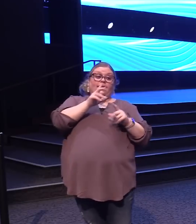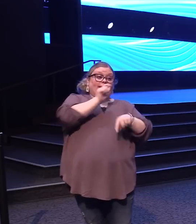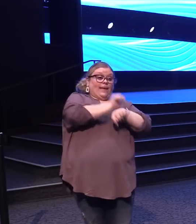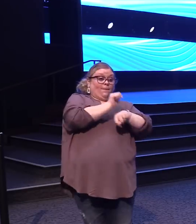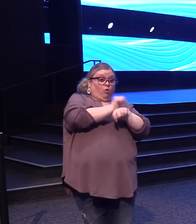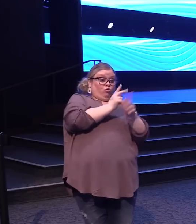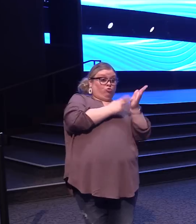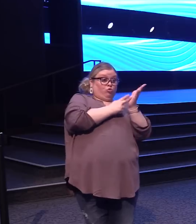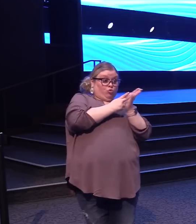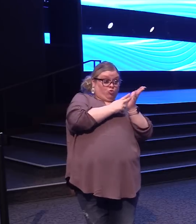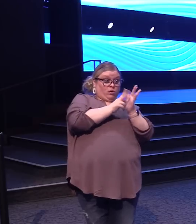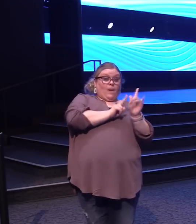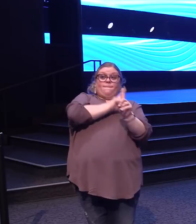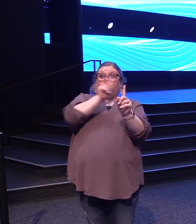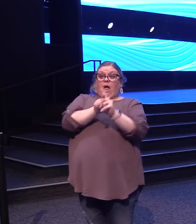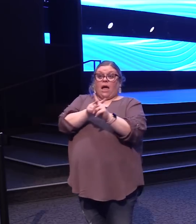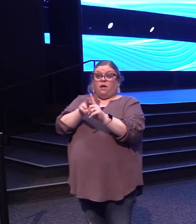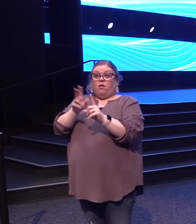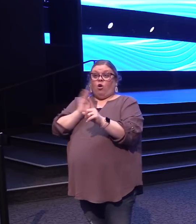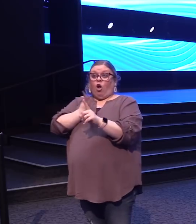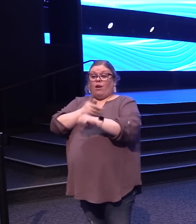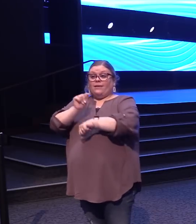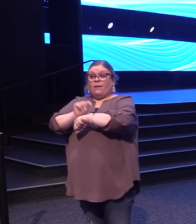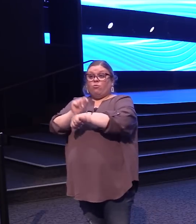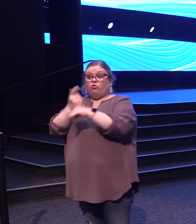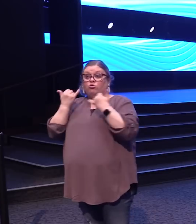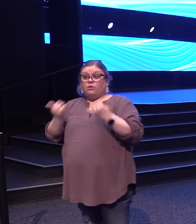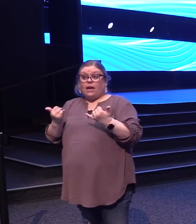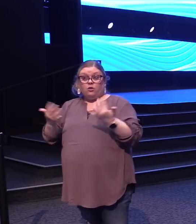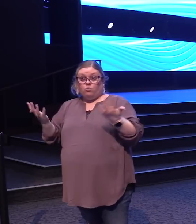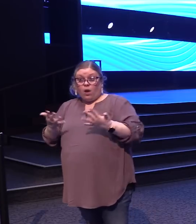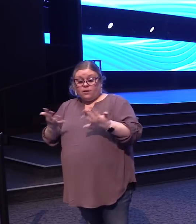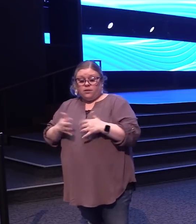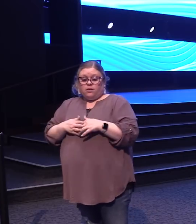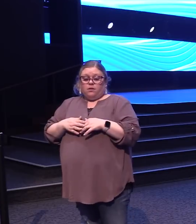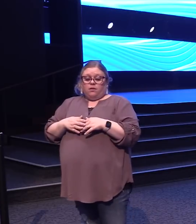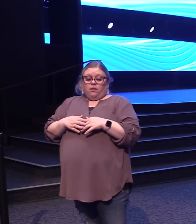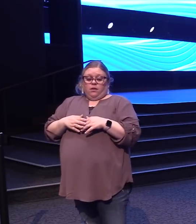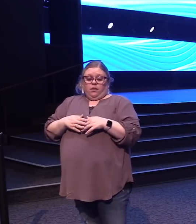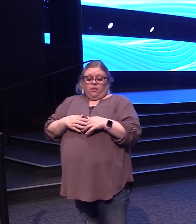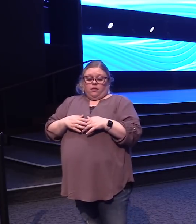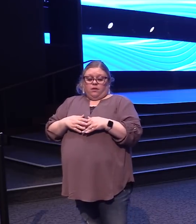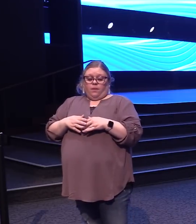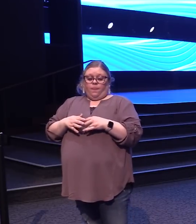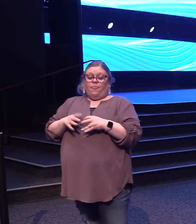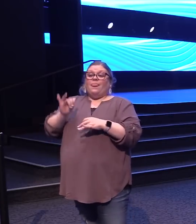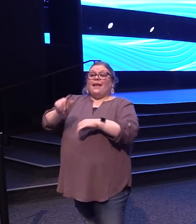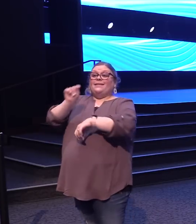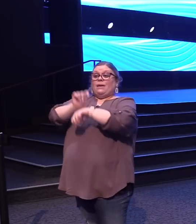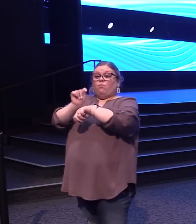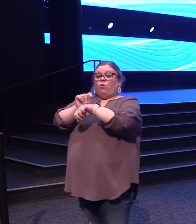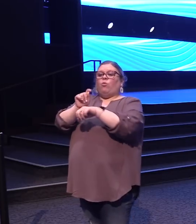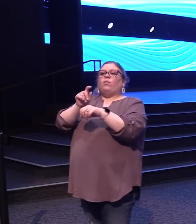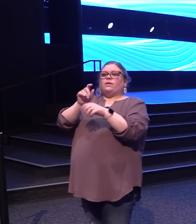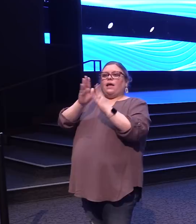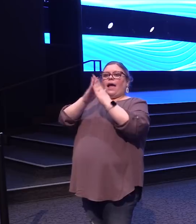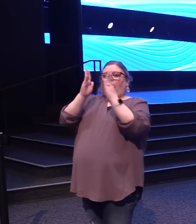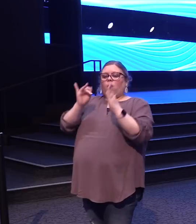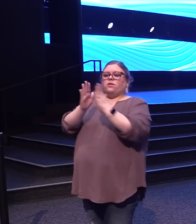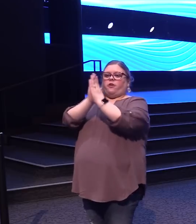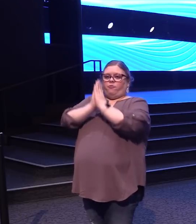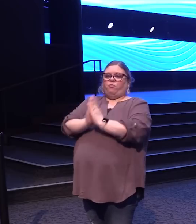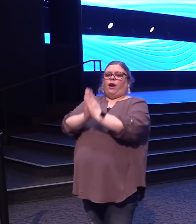then and therefore should be true about you and I today is that the temple was a house of prayer.